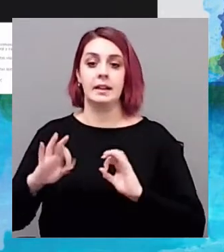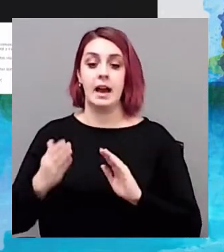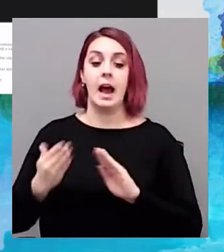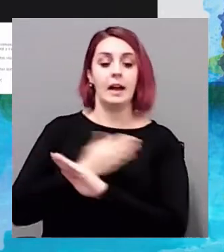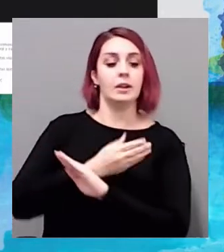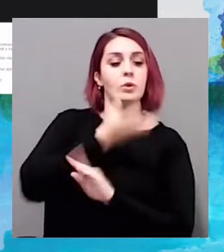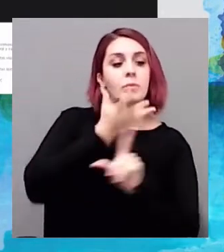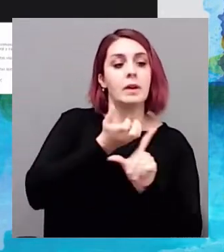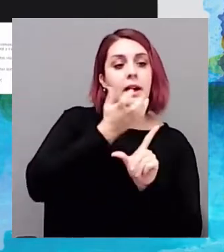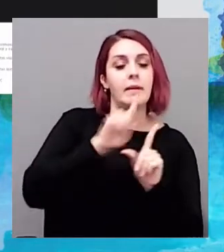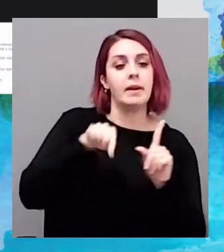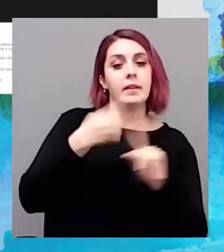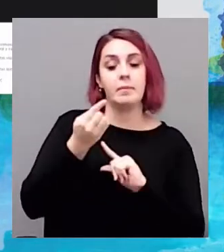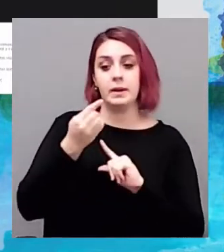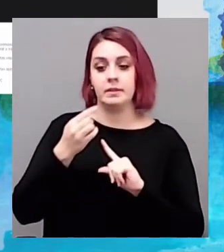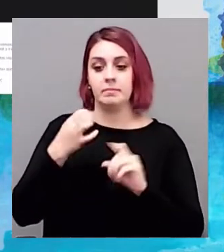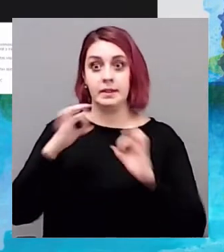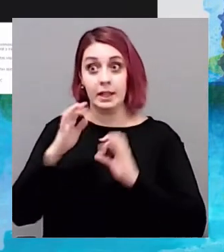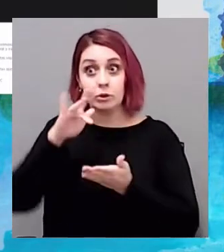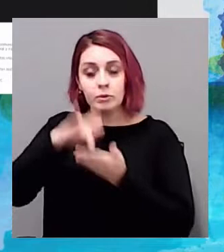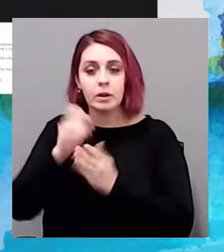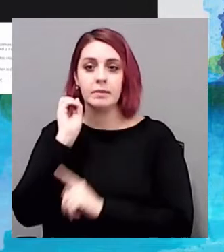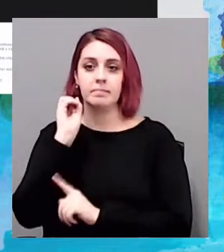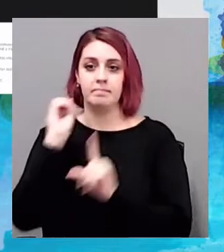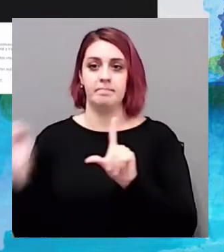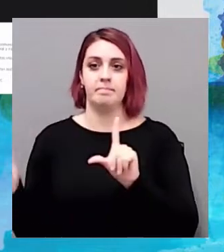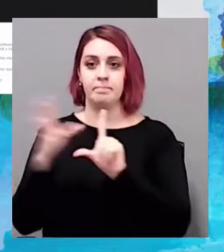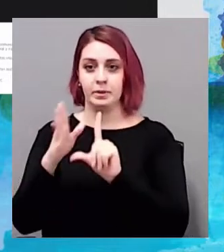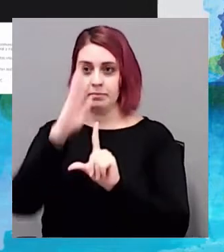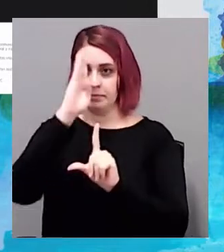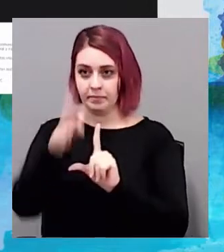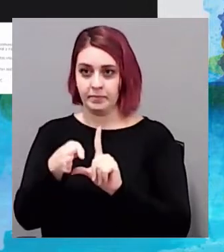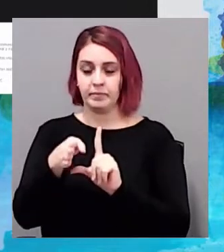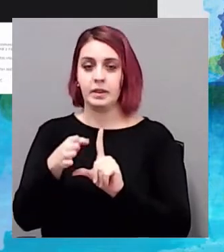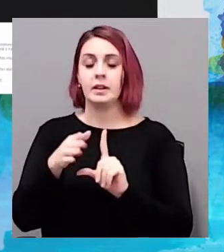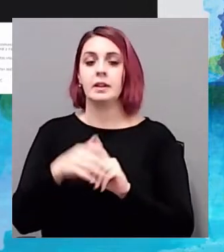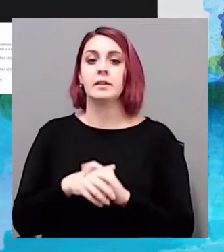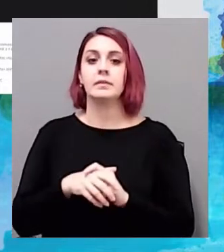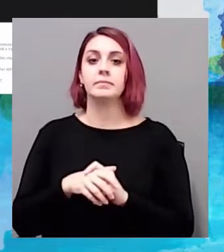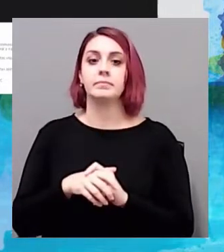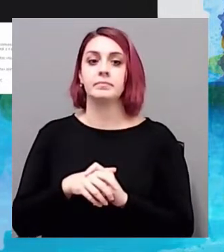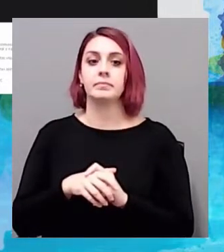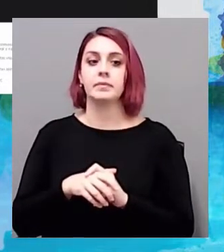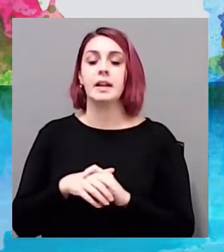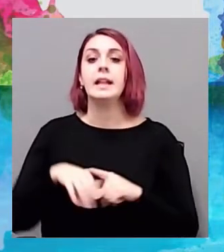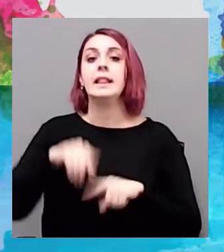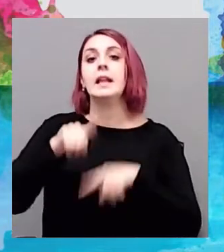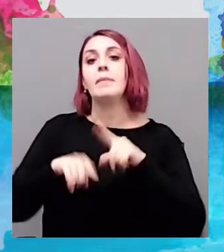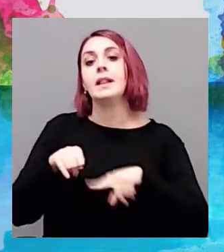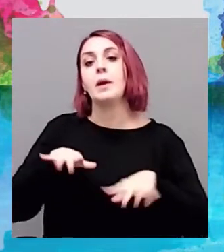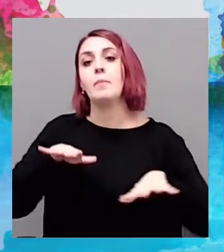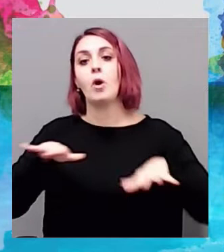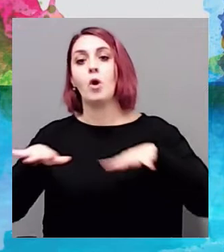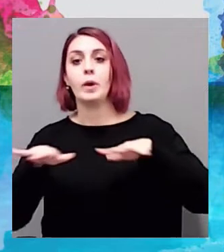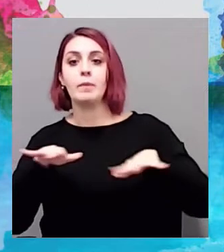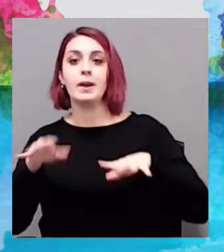and it could be pre-recorded, and it would be then played during the representation of theater work,